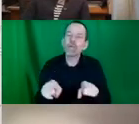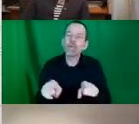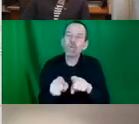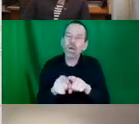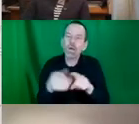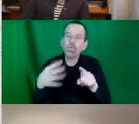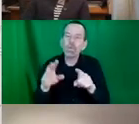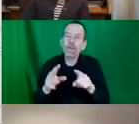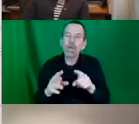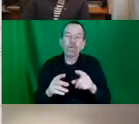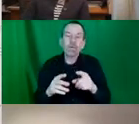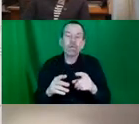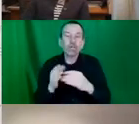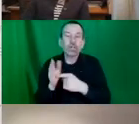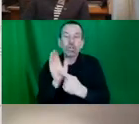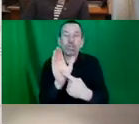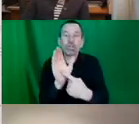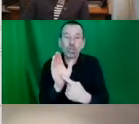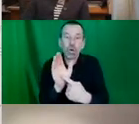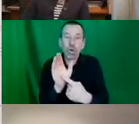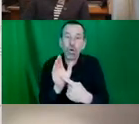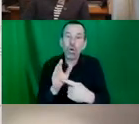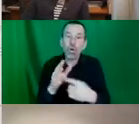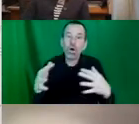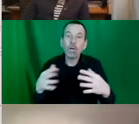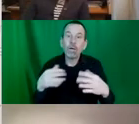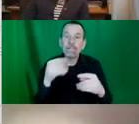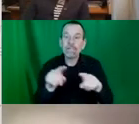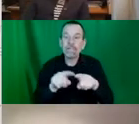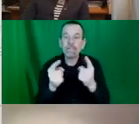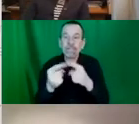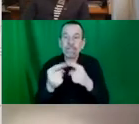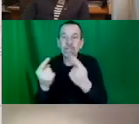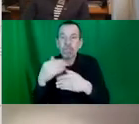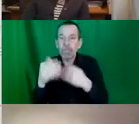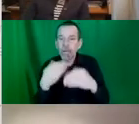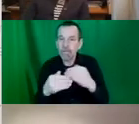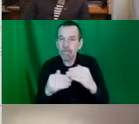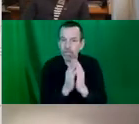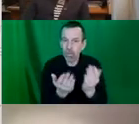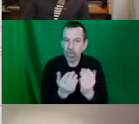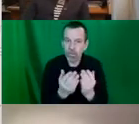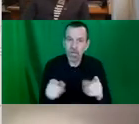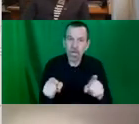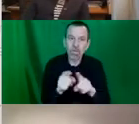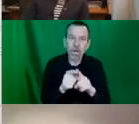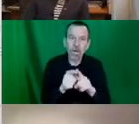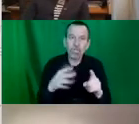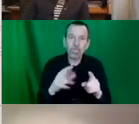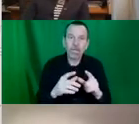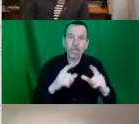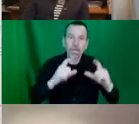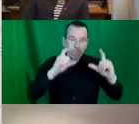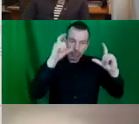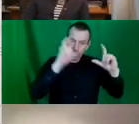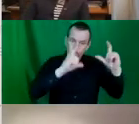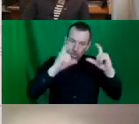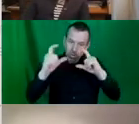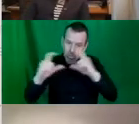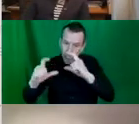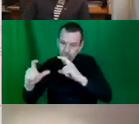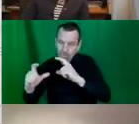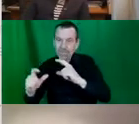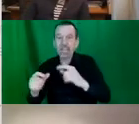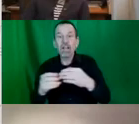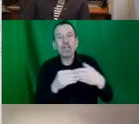of a book, from sewing frame to end band silks. I also took part in several tours discussing my current projects on my bench. This was a